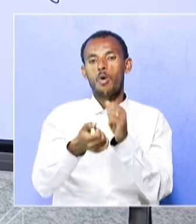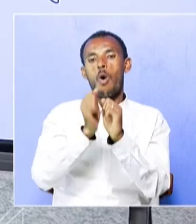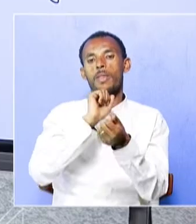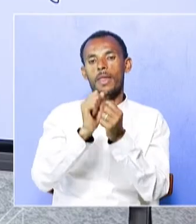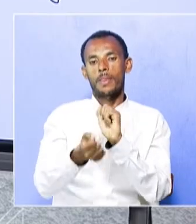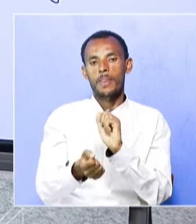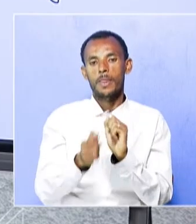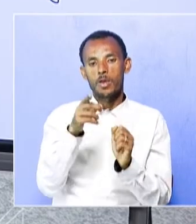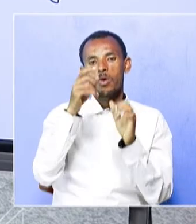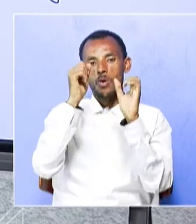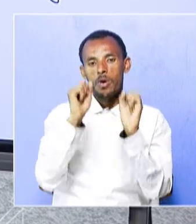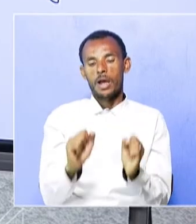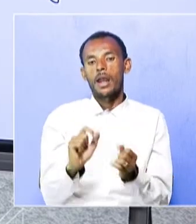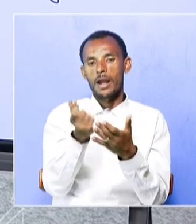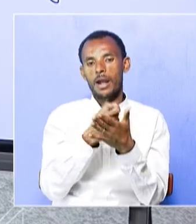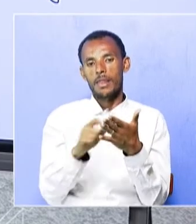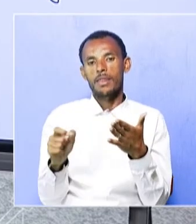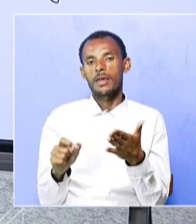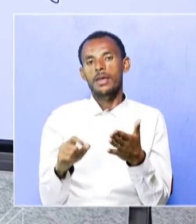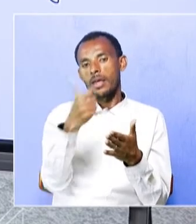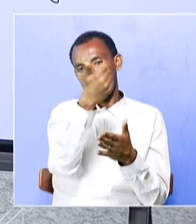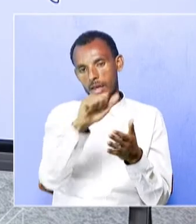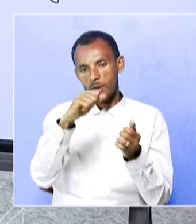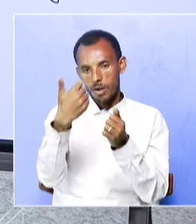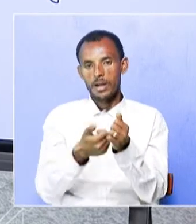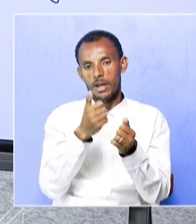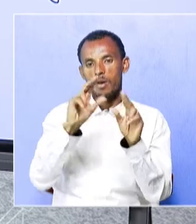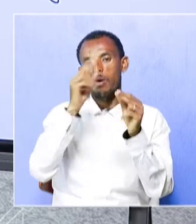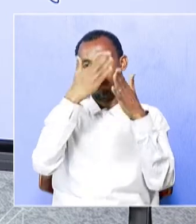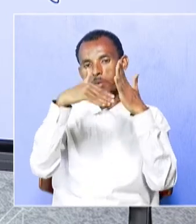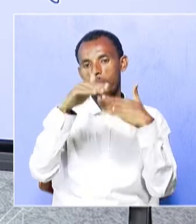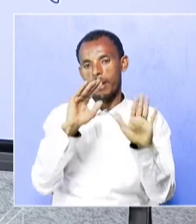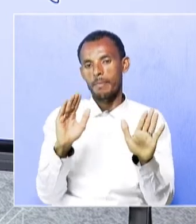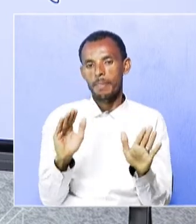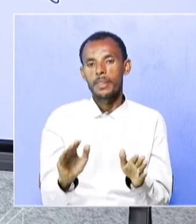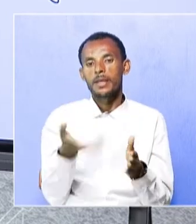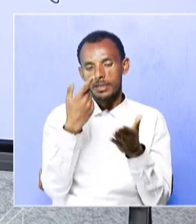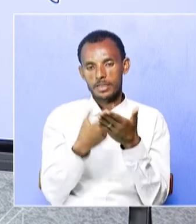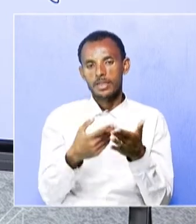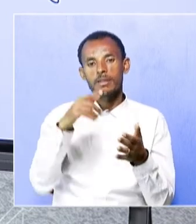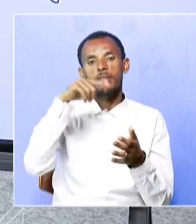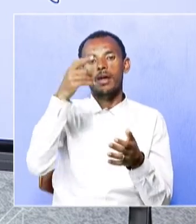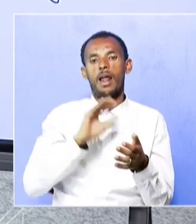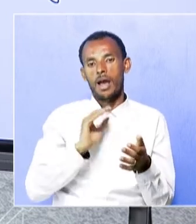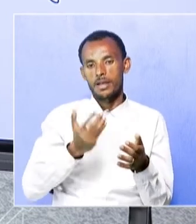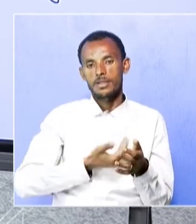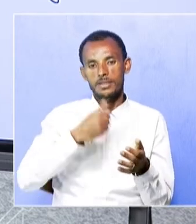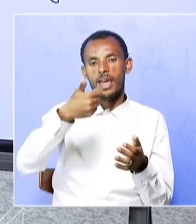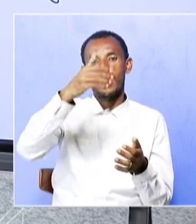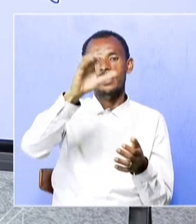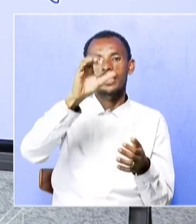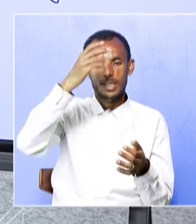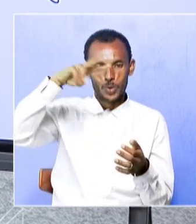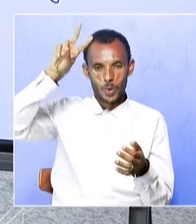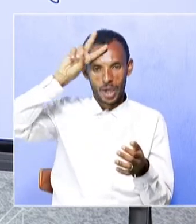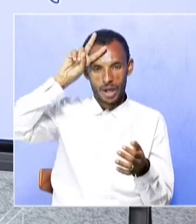so you can write in any order, no problem. So this tells us AC